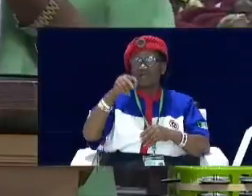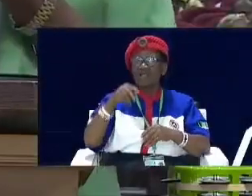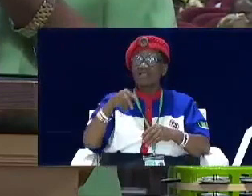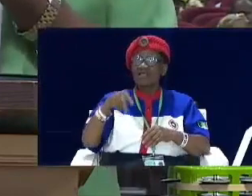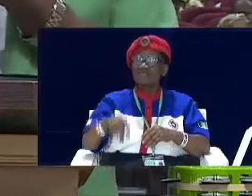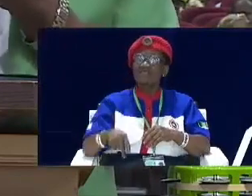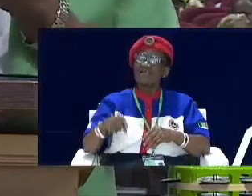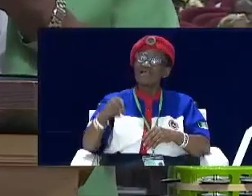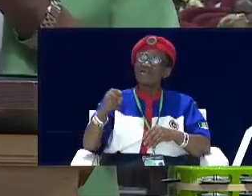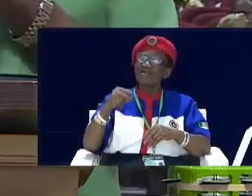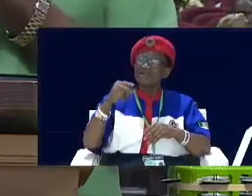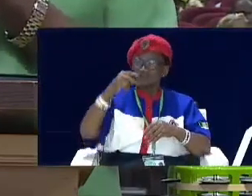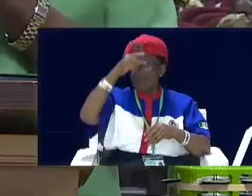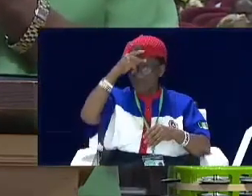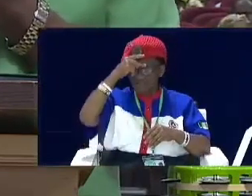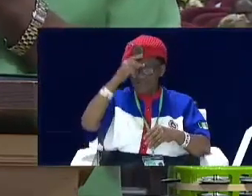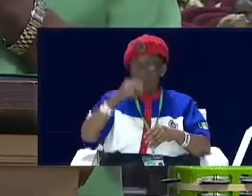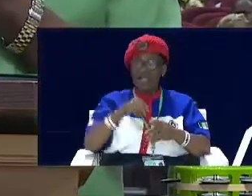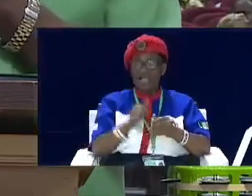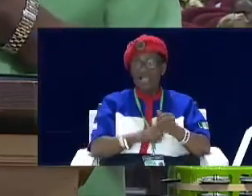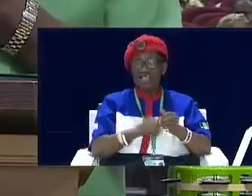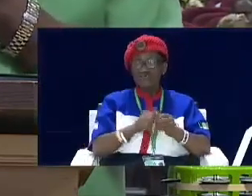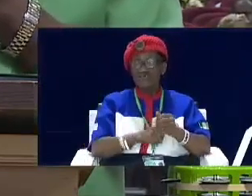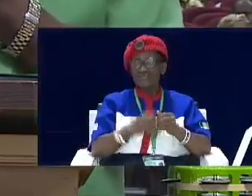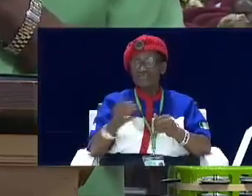Everything that has been hindering you,